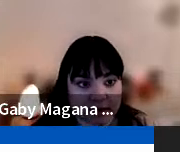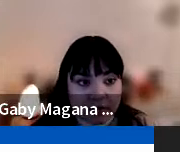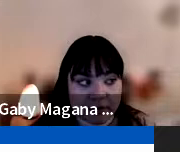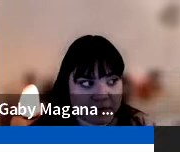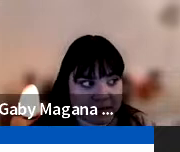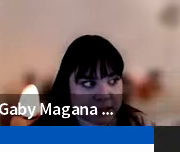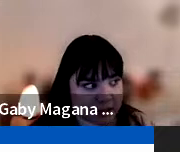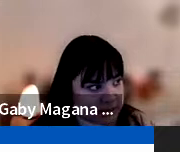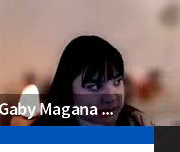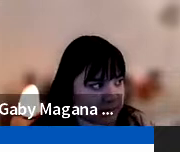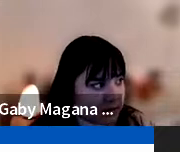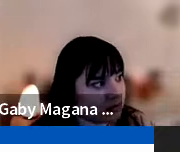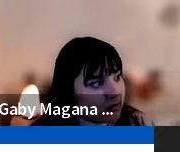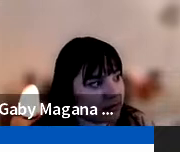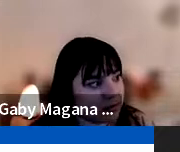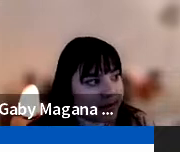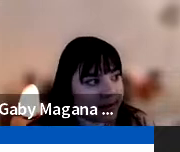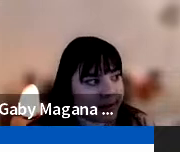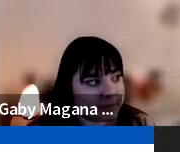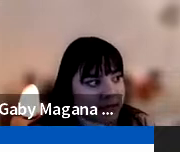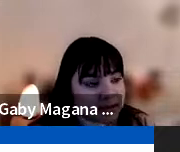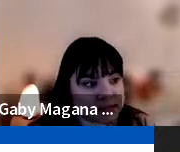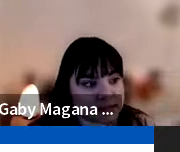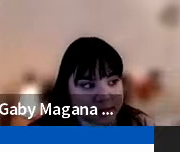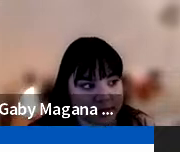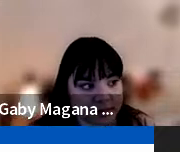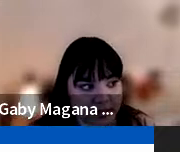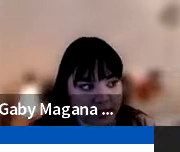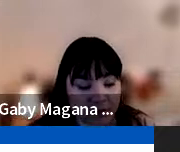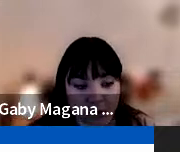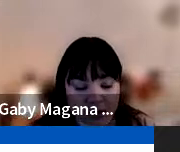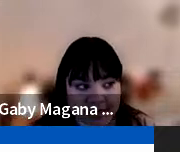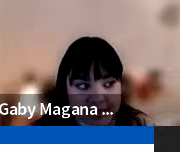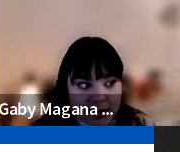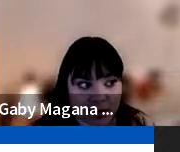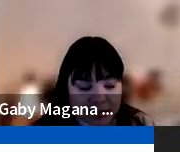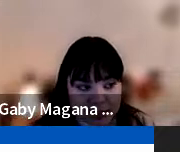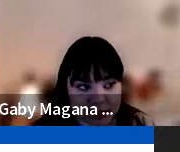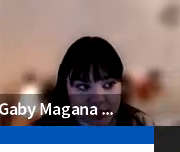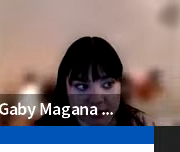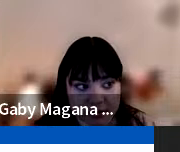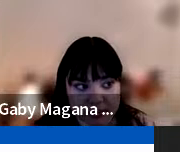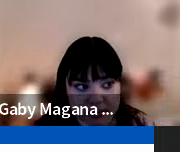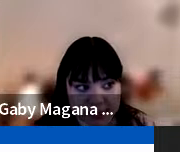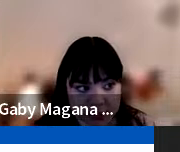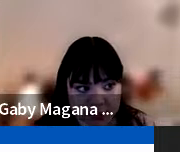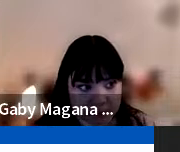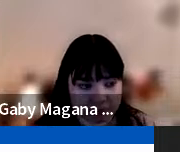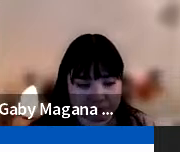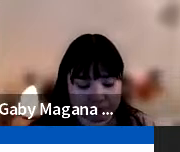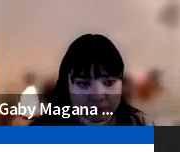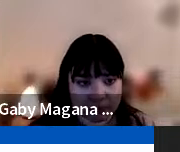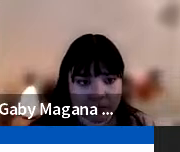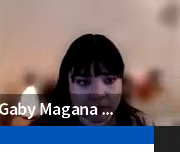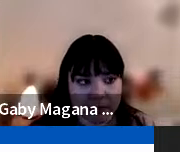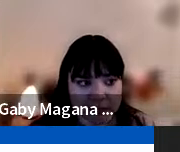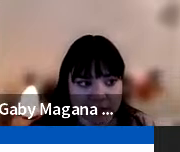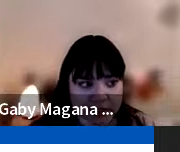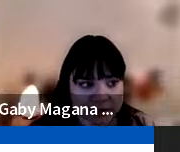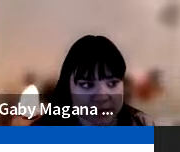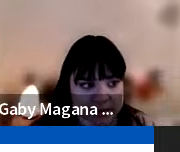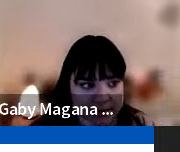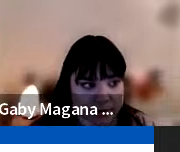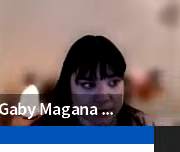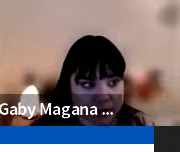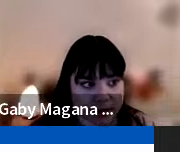folks can hear you if you're about to share something. And then similarly, if you want to ask a question during a presentation, make